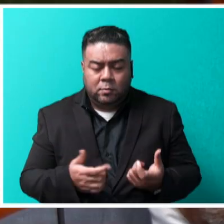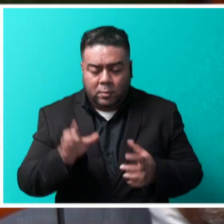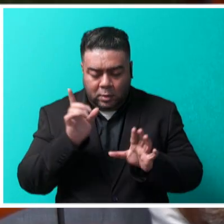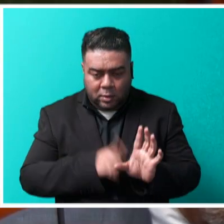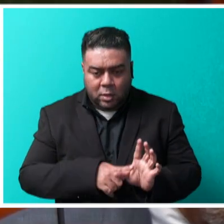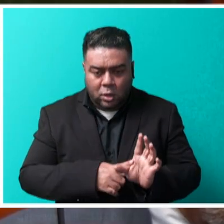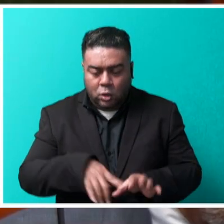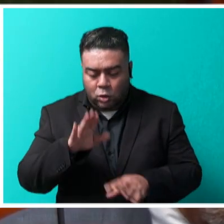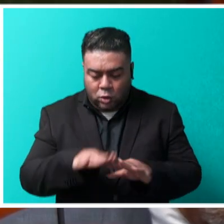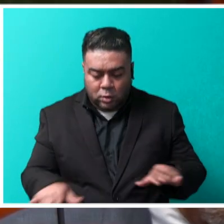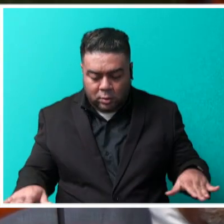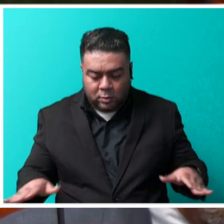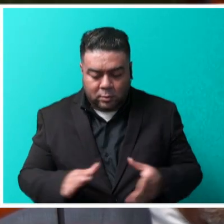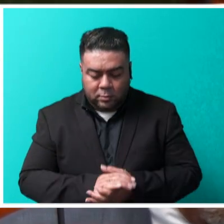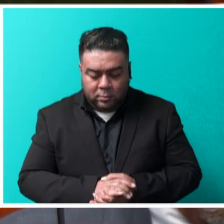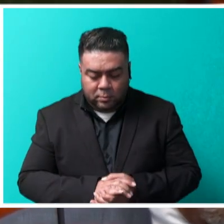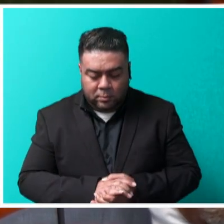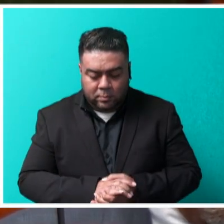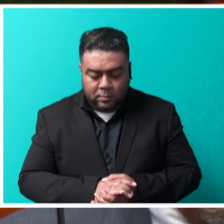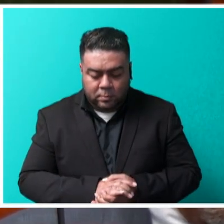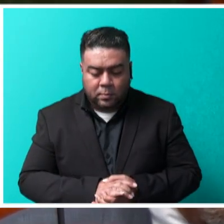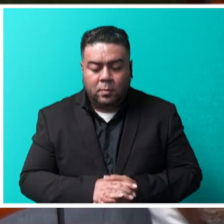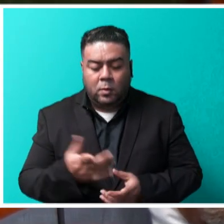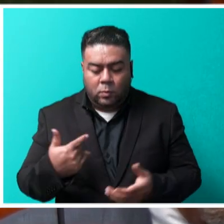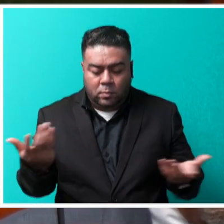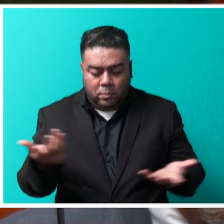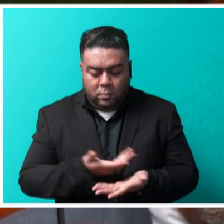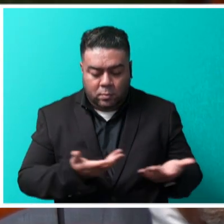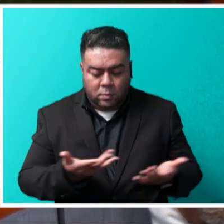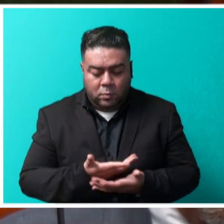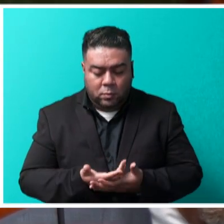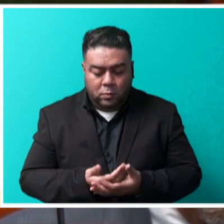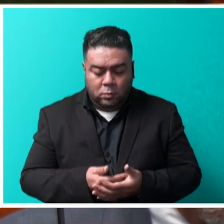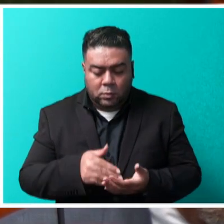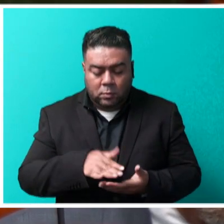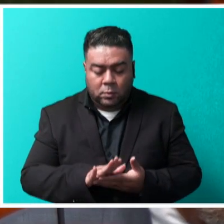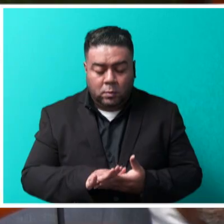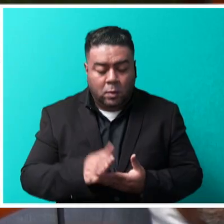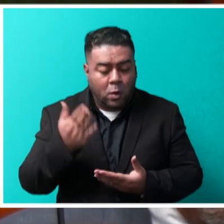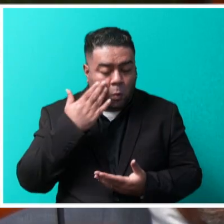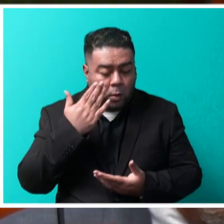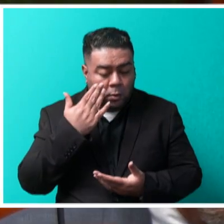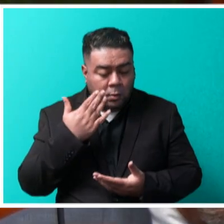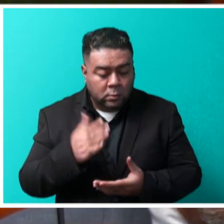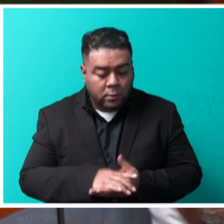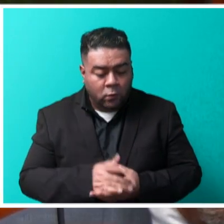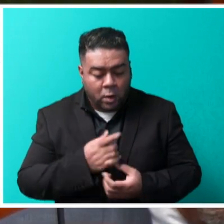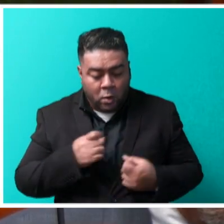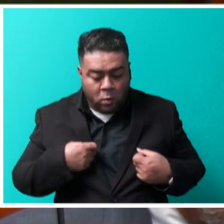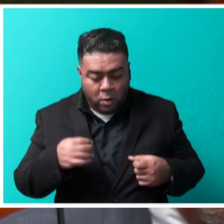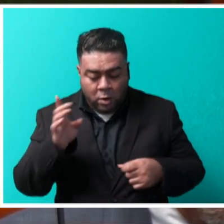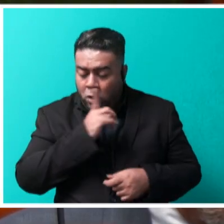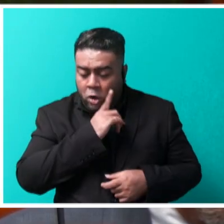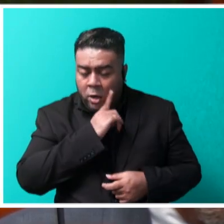girls. While we continue to collaborate with our partners to establish robust awareness and protection mechanisms for our girls,